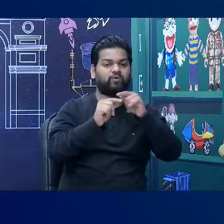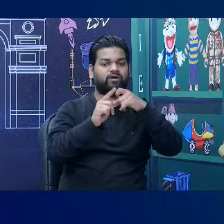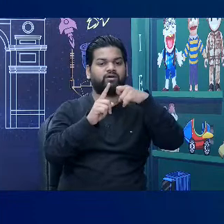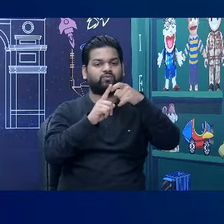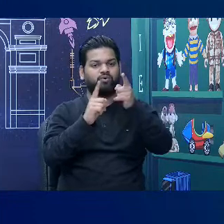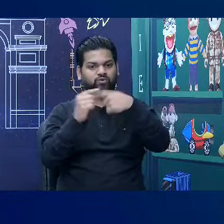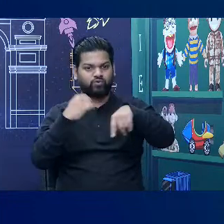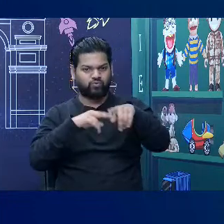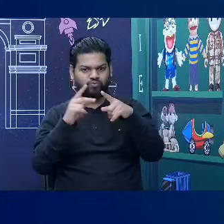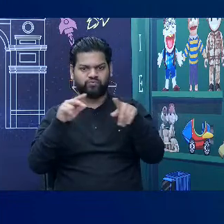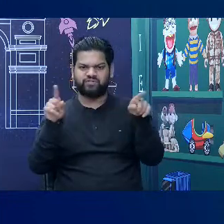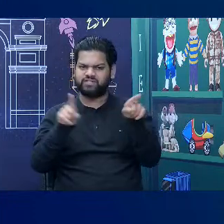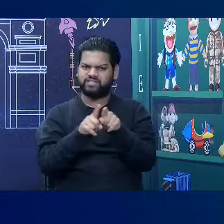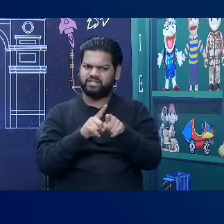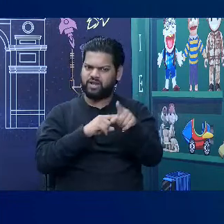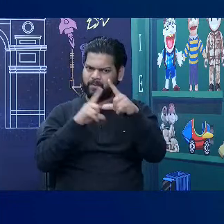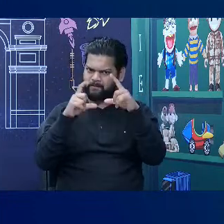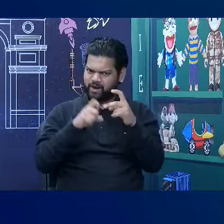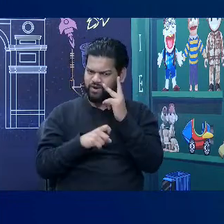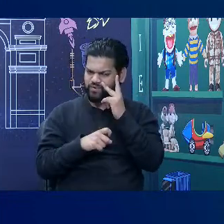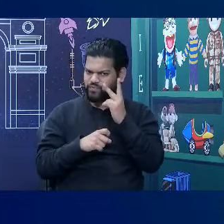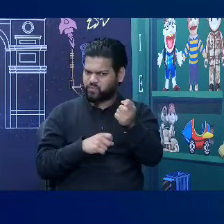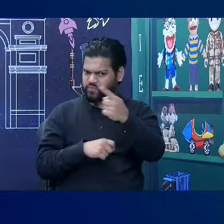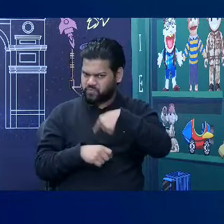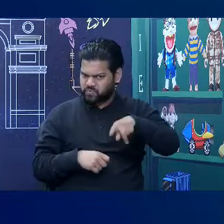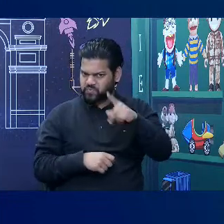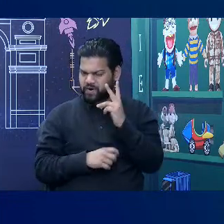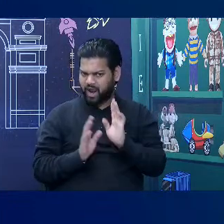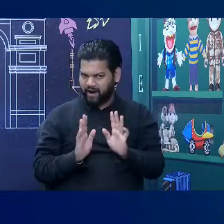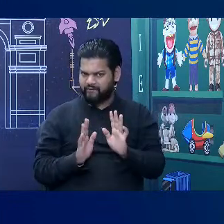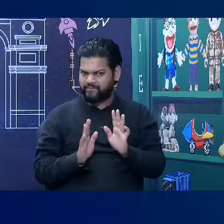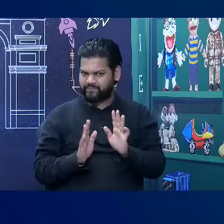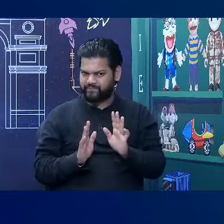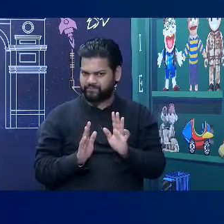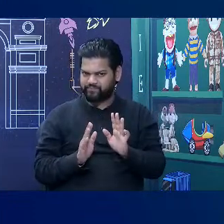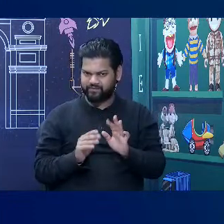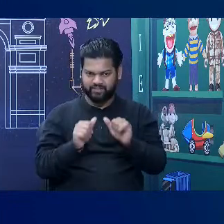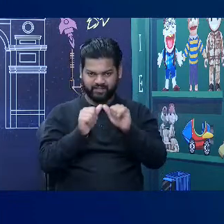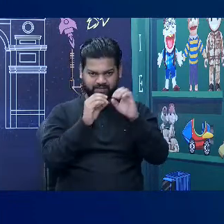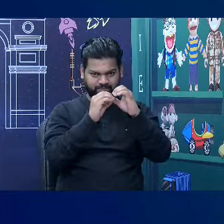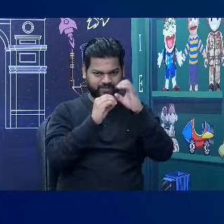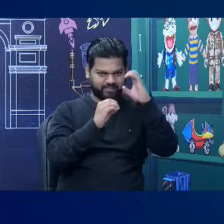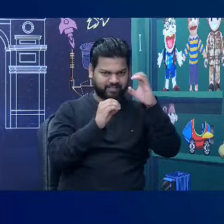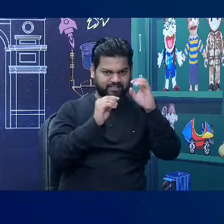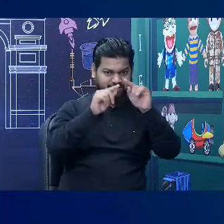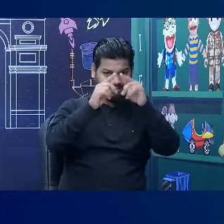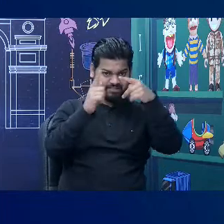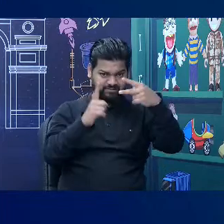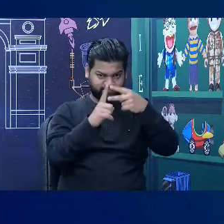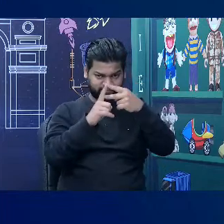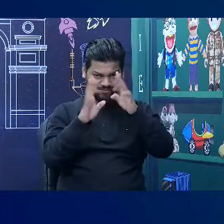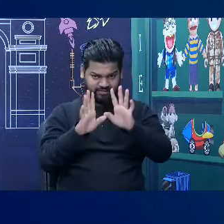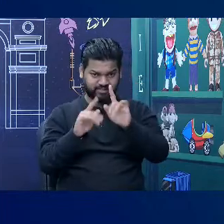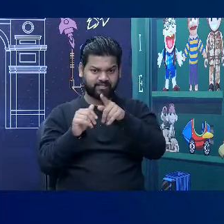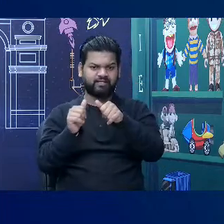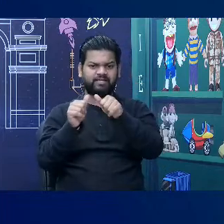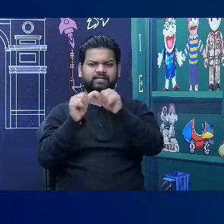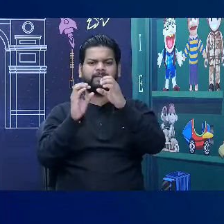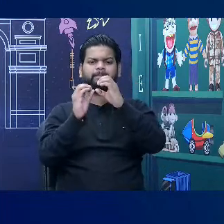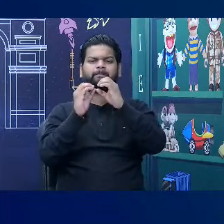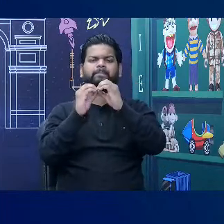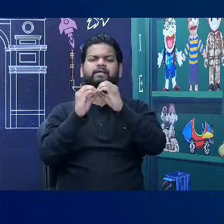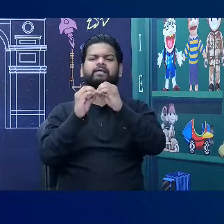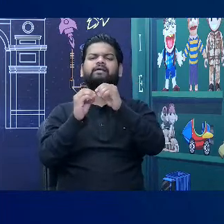try. See in this sin A, can you see the figure? We have ABC triangle in which angle B is 90 degrees, AB